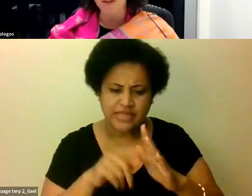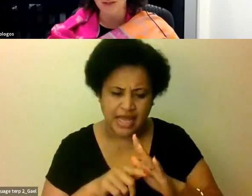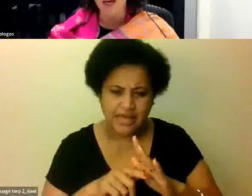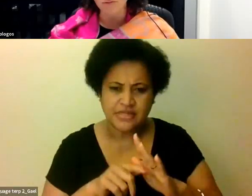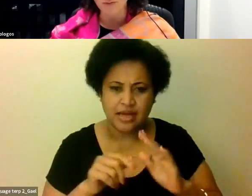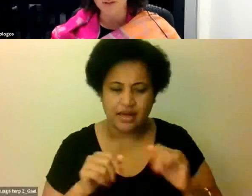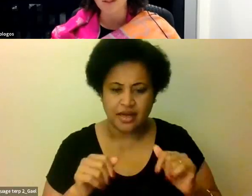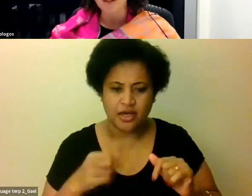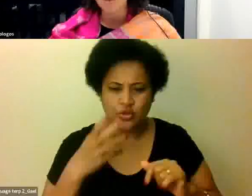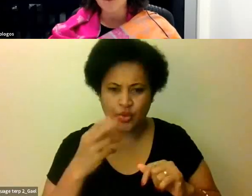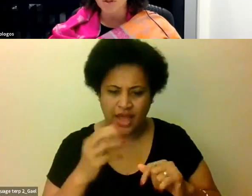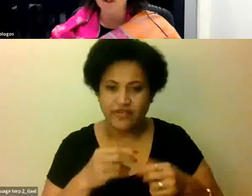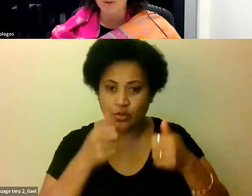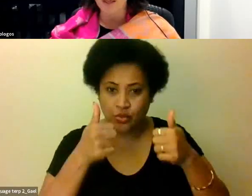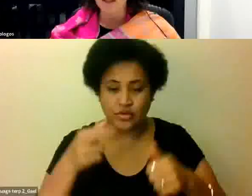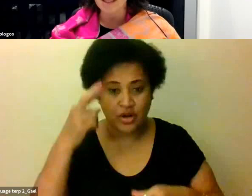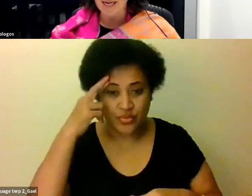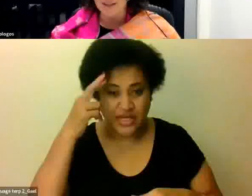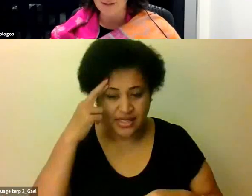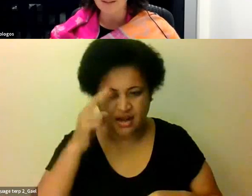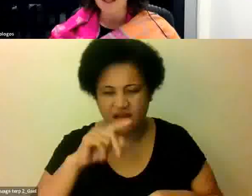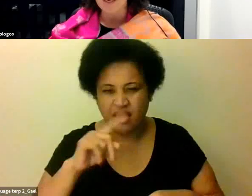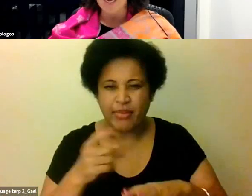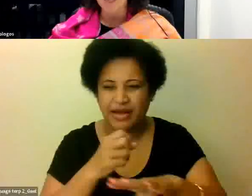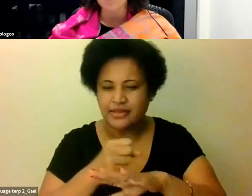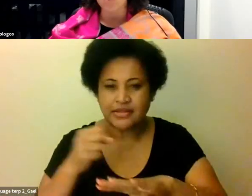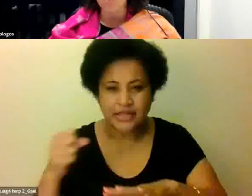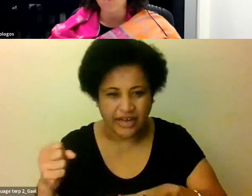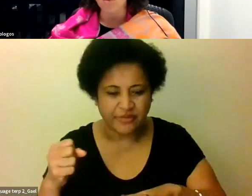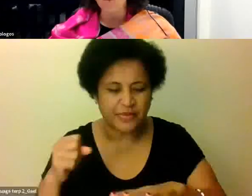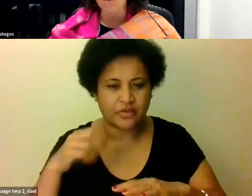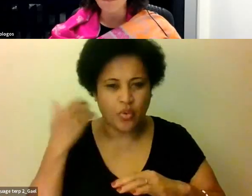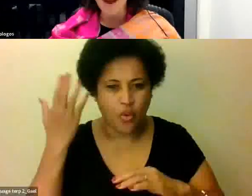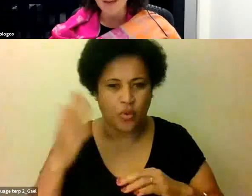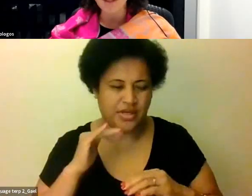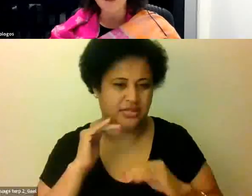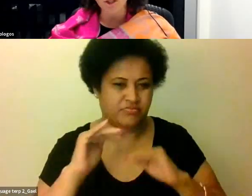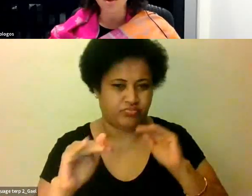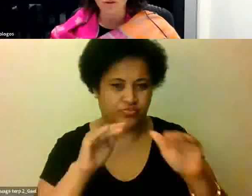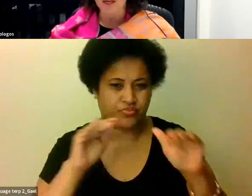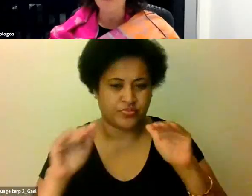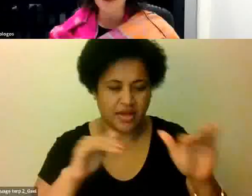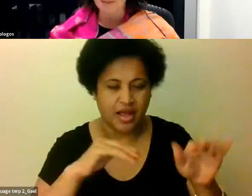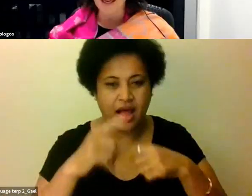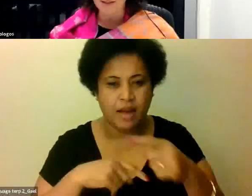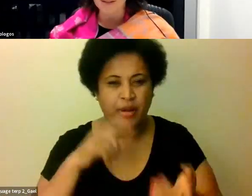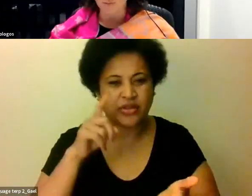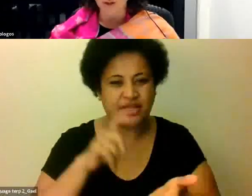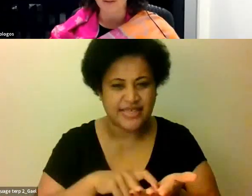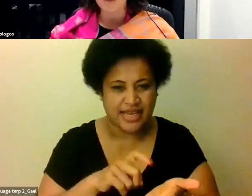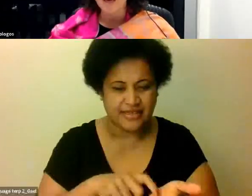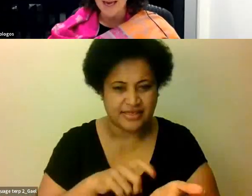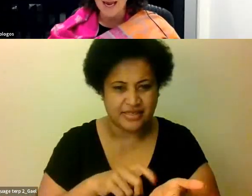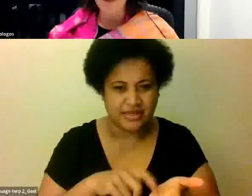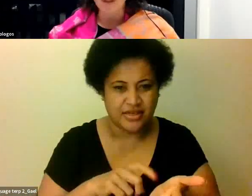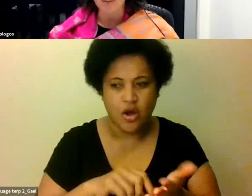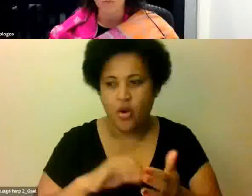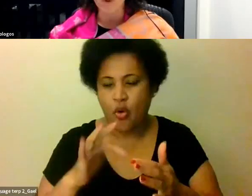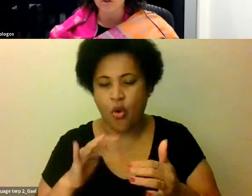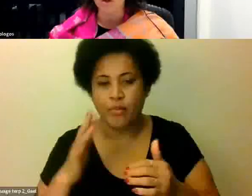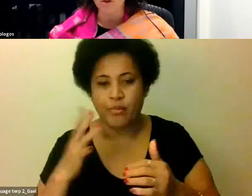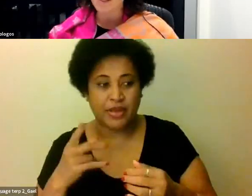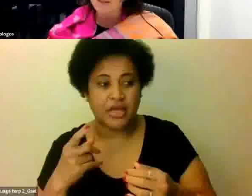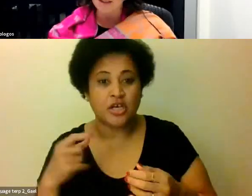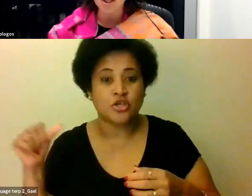that is the government pursuing debts or payments that shouldn't have been made to someone and having